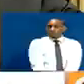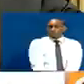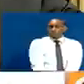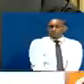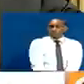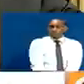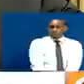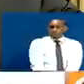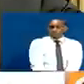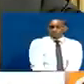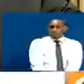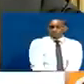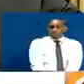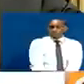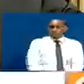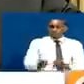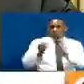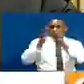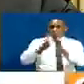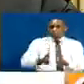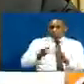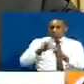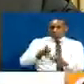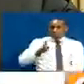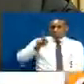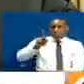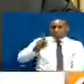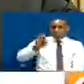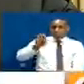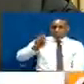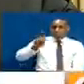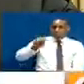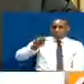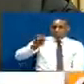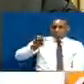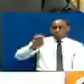The officer, Kenei, was a